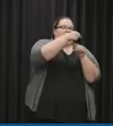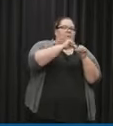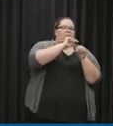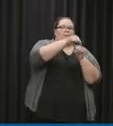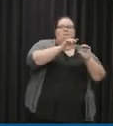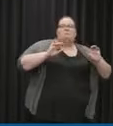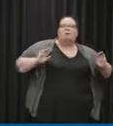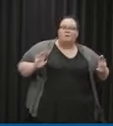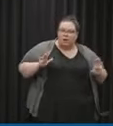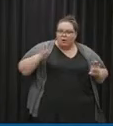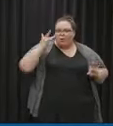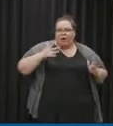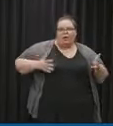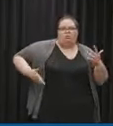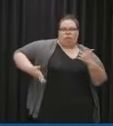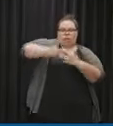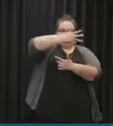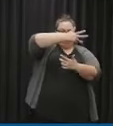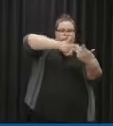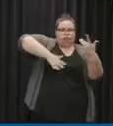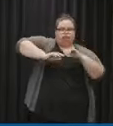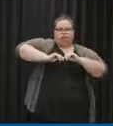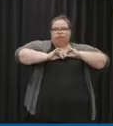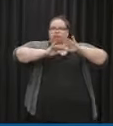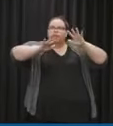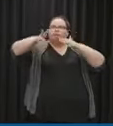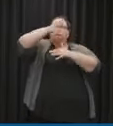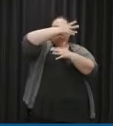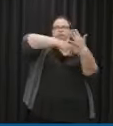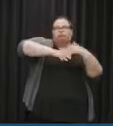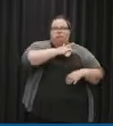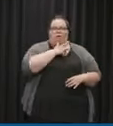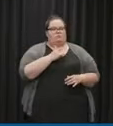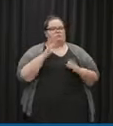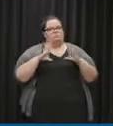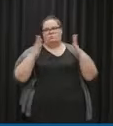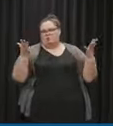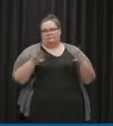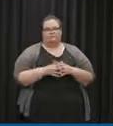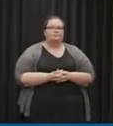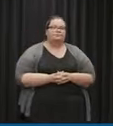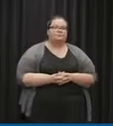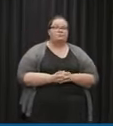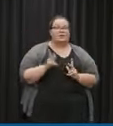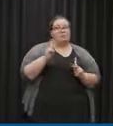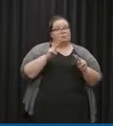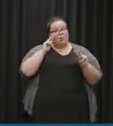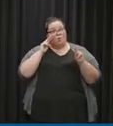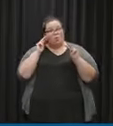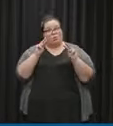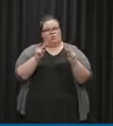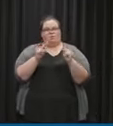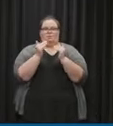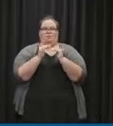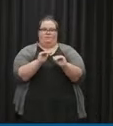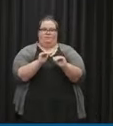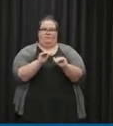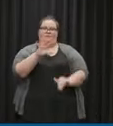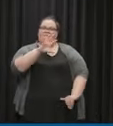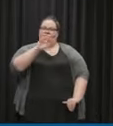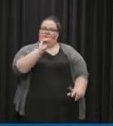to allow and limit interactions across different regions. Spectators will be limited to